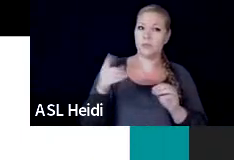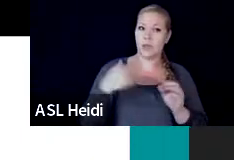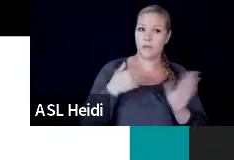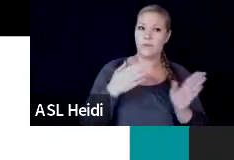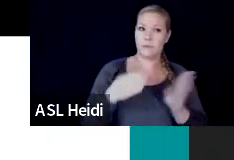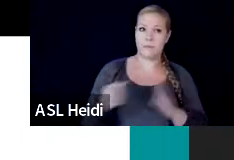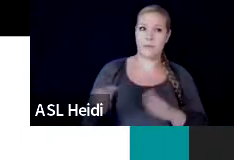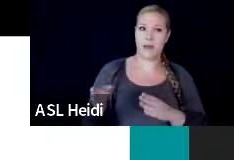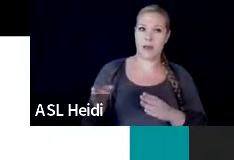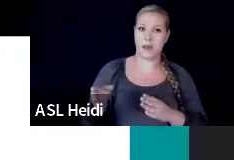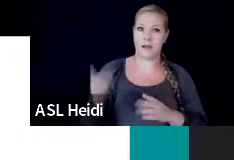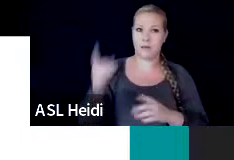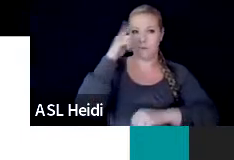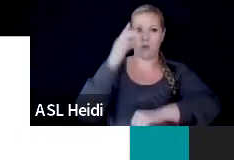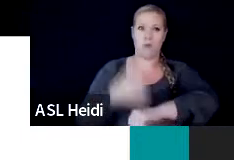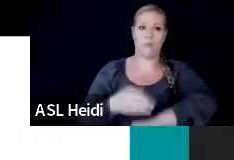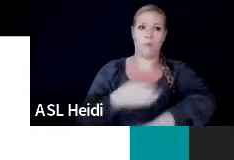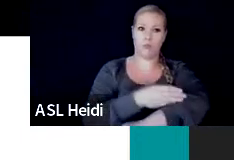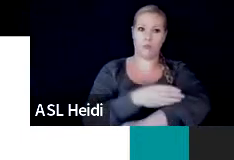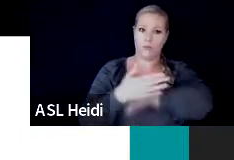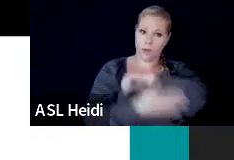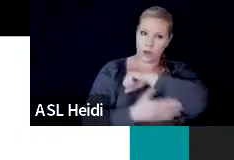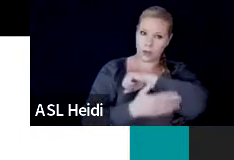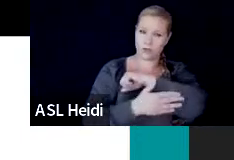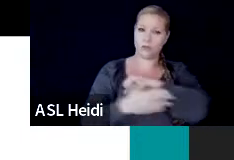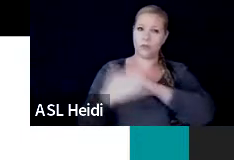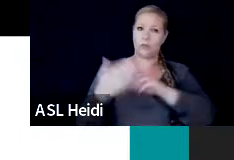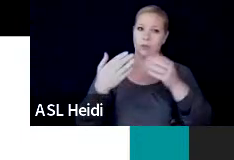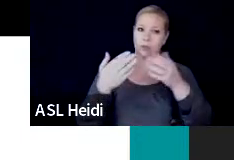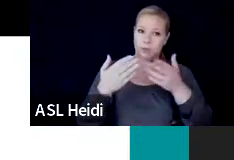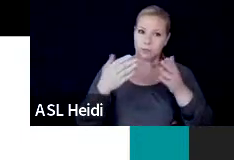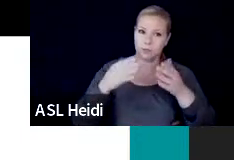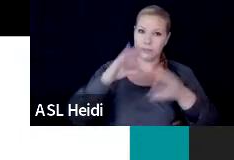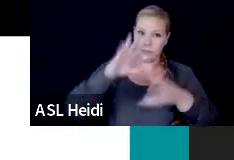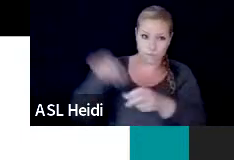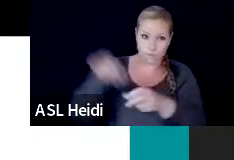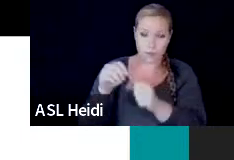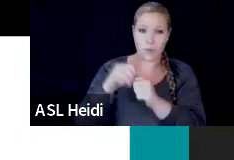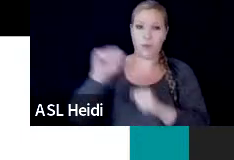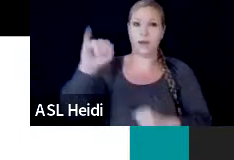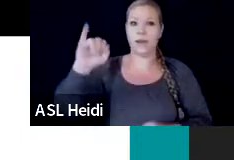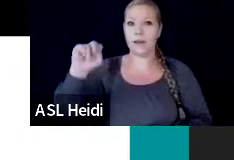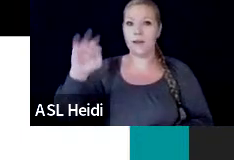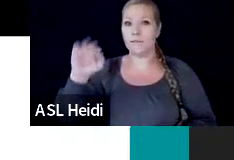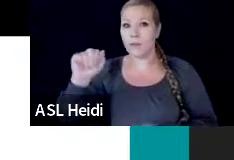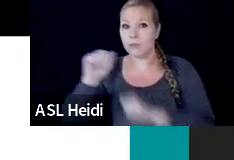So that was good news. We definitely want to see